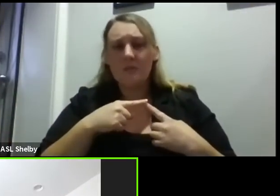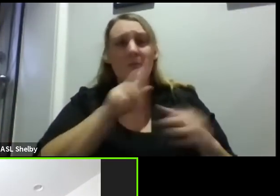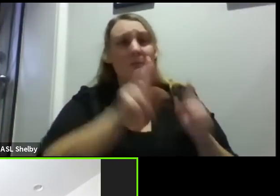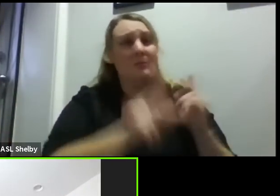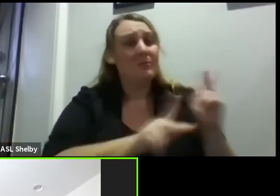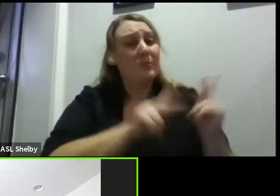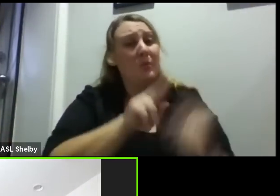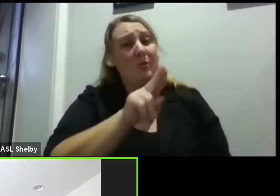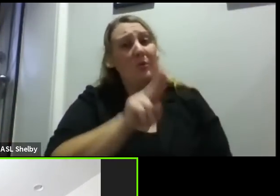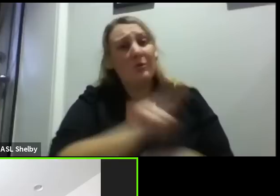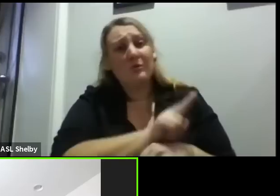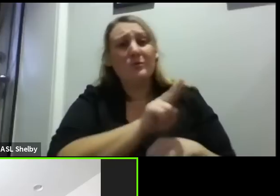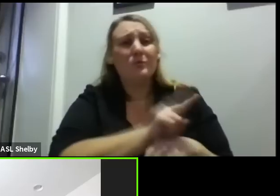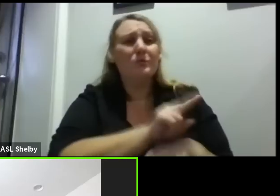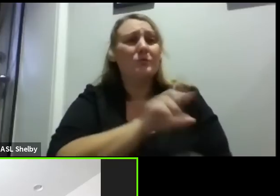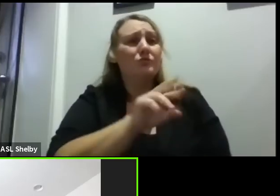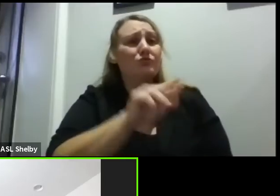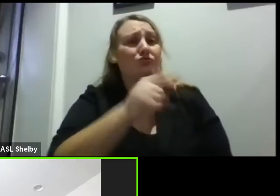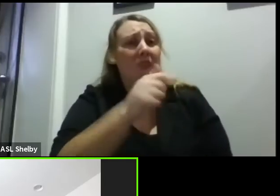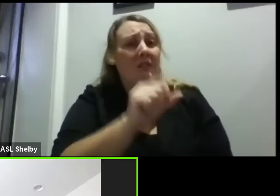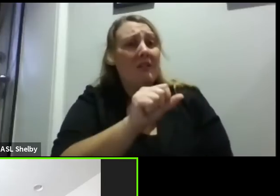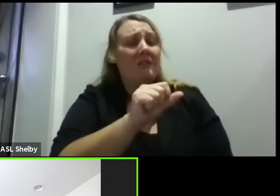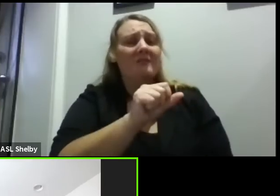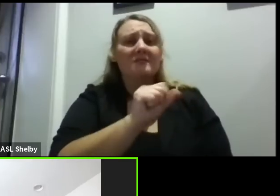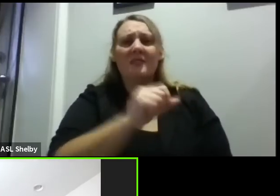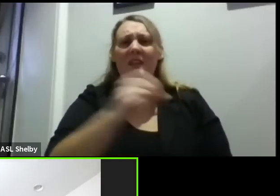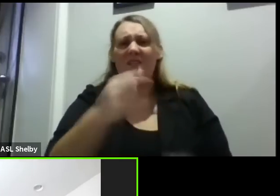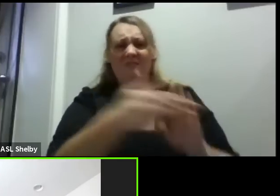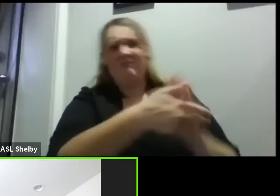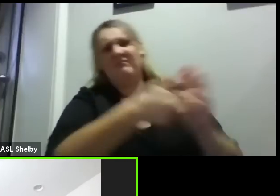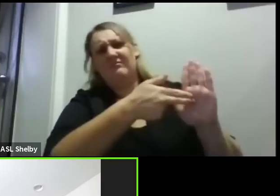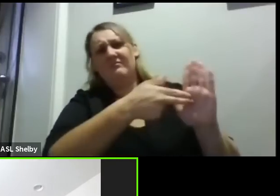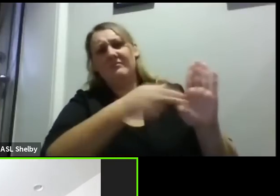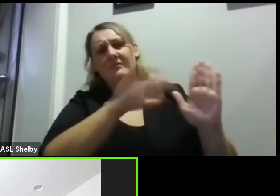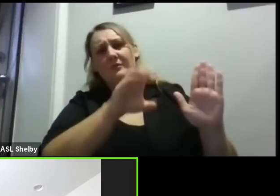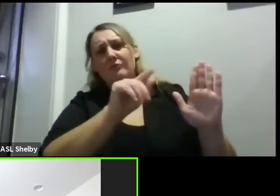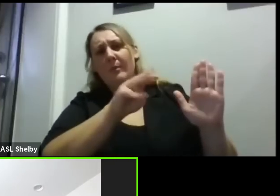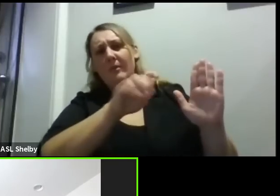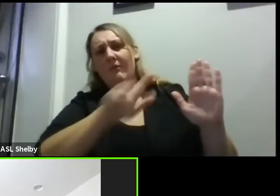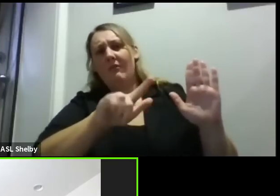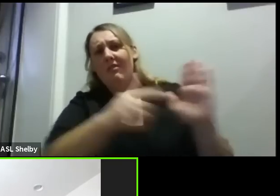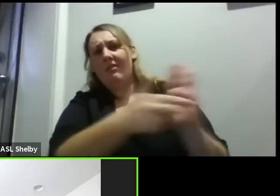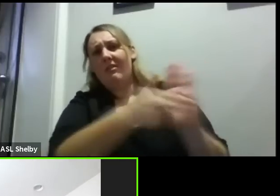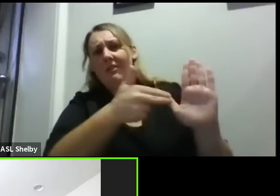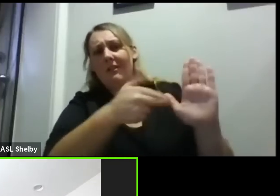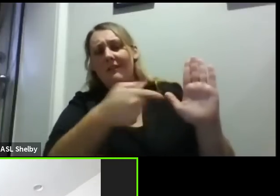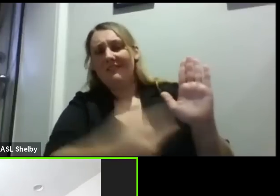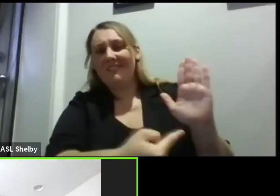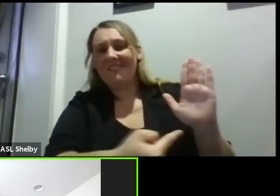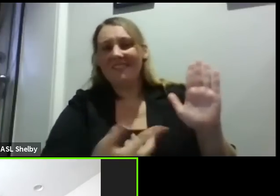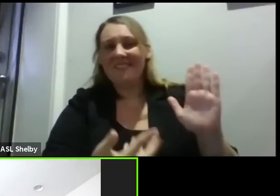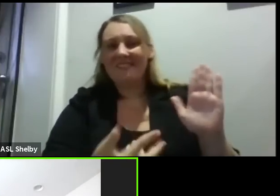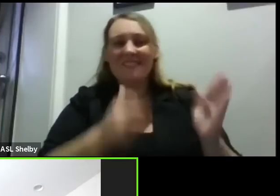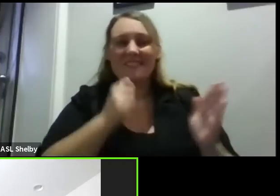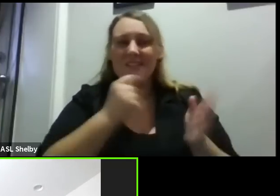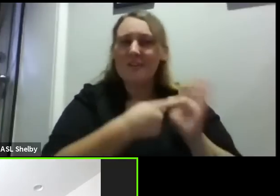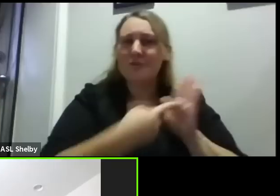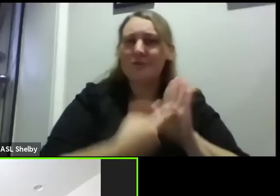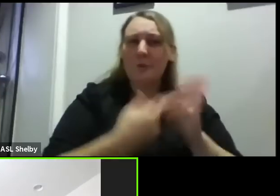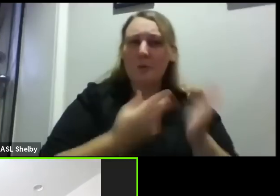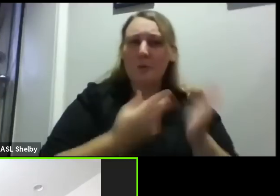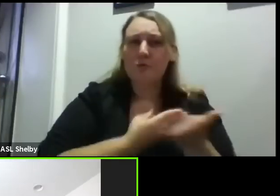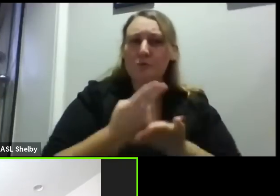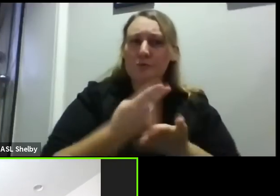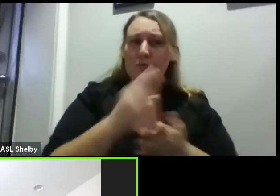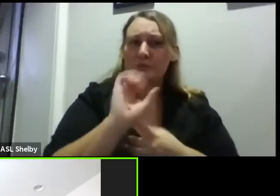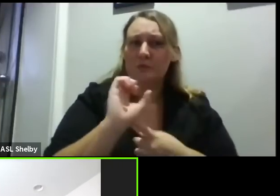criminalize us for testing positive for HIV and not disclosing it for whatever our reasons be, or for not